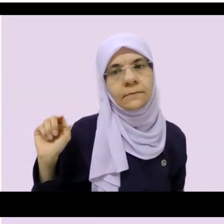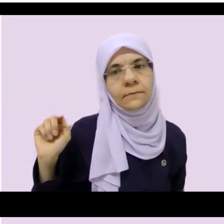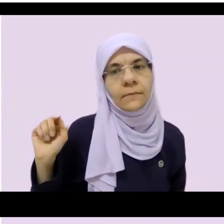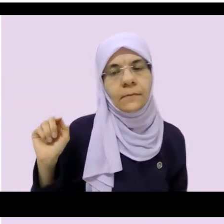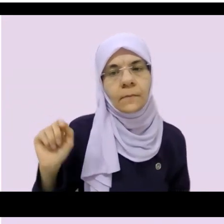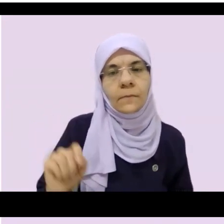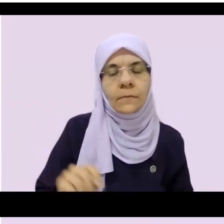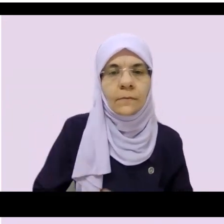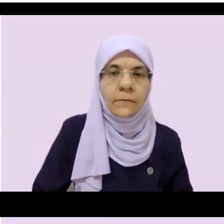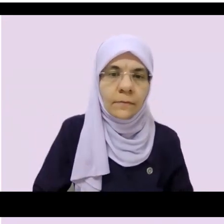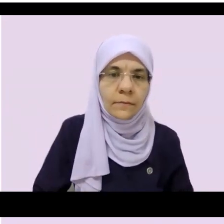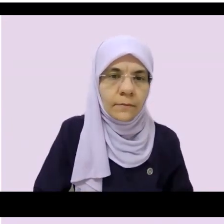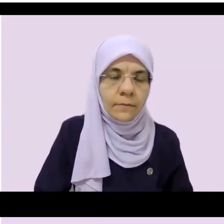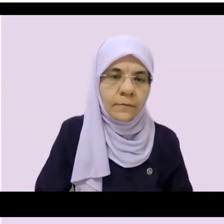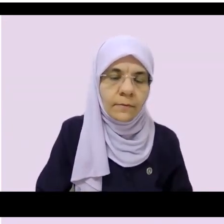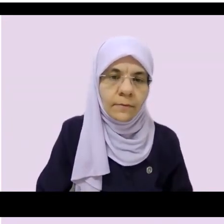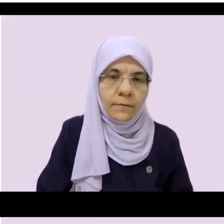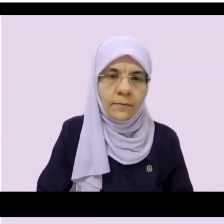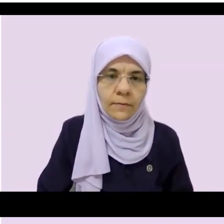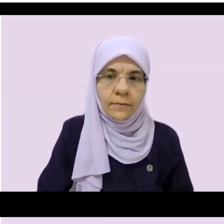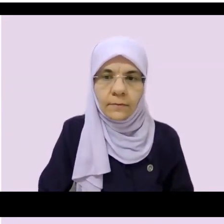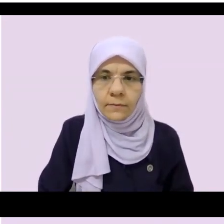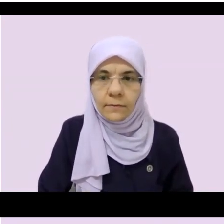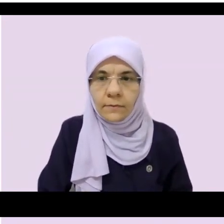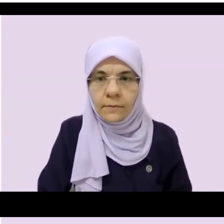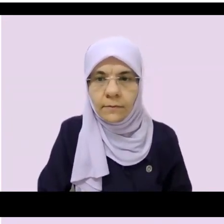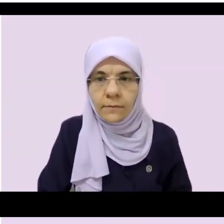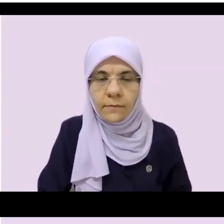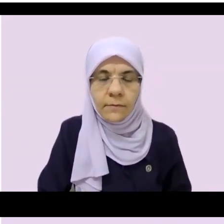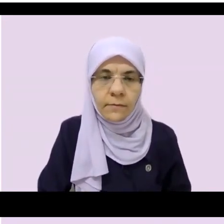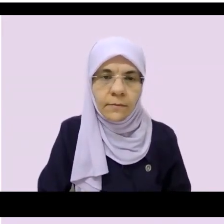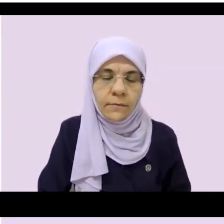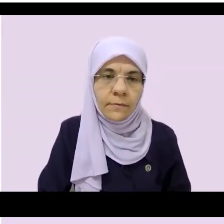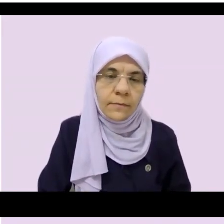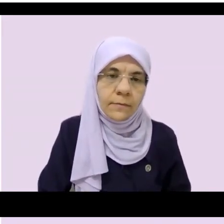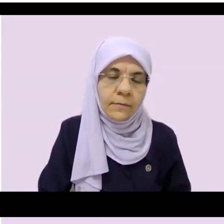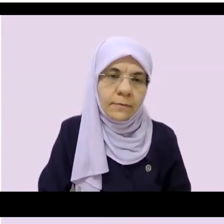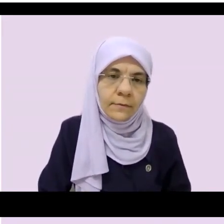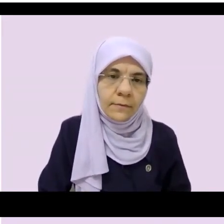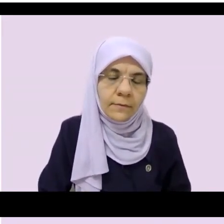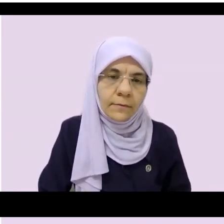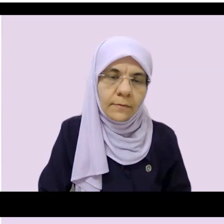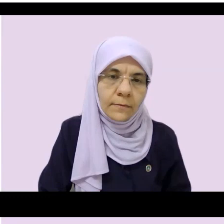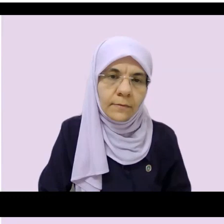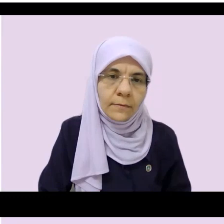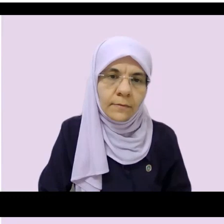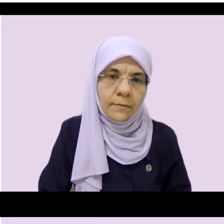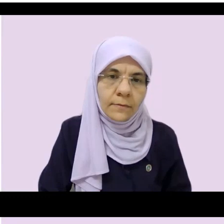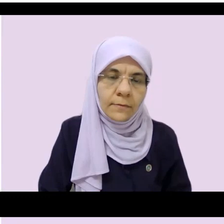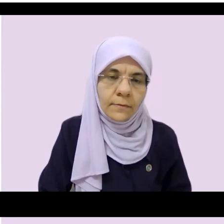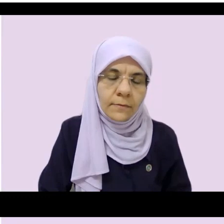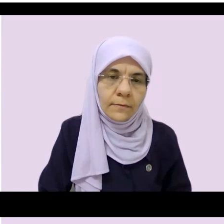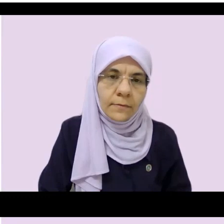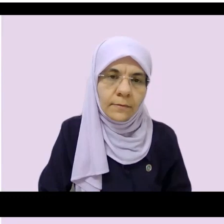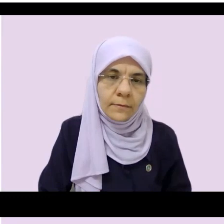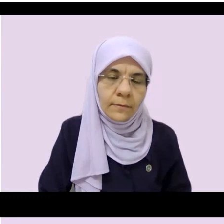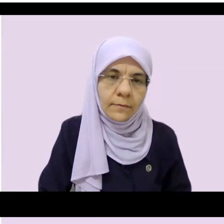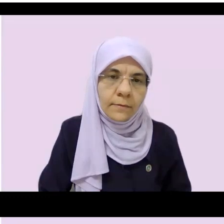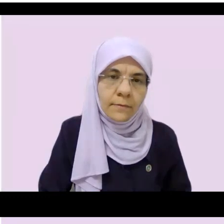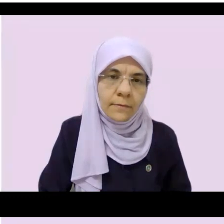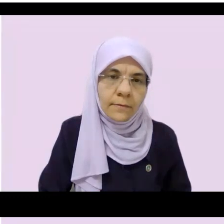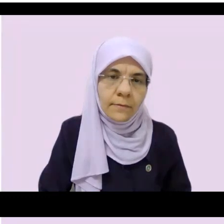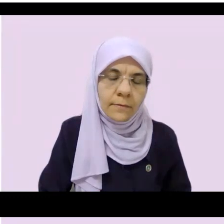Yeah, I think this is a difficult question. If you think about the recombination time, this is, I